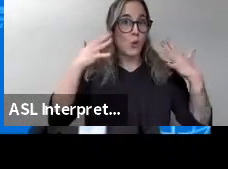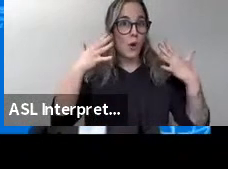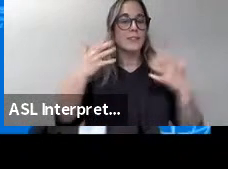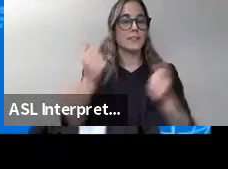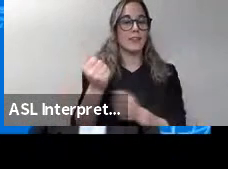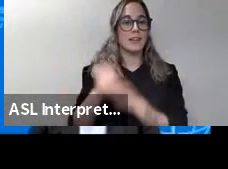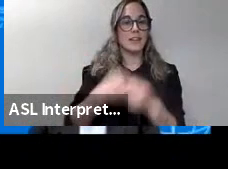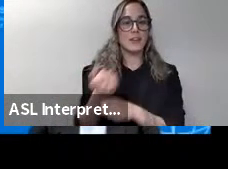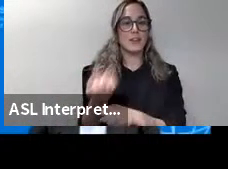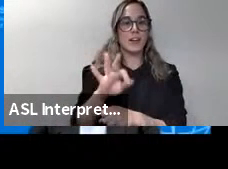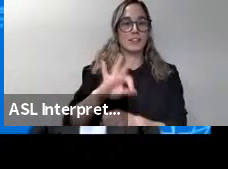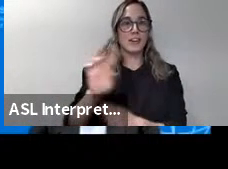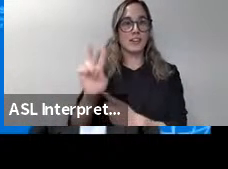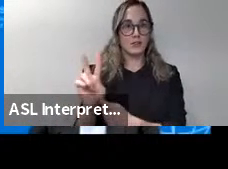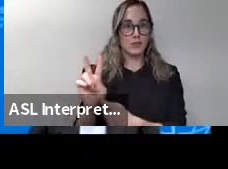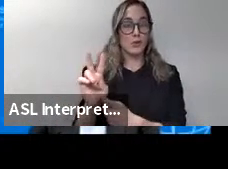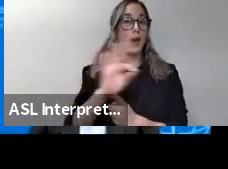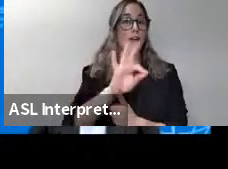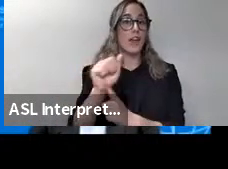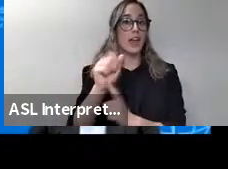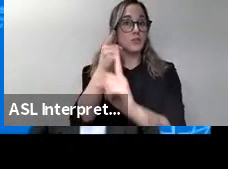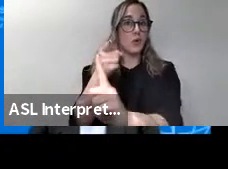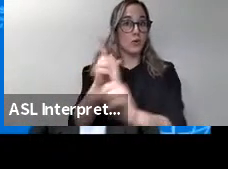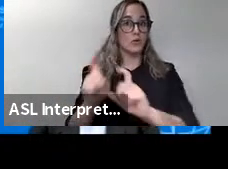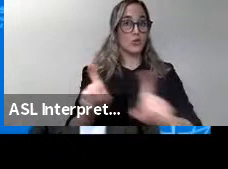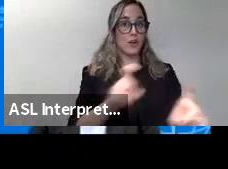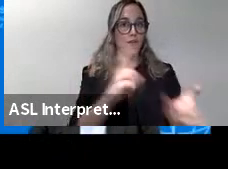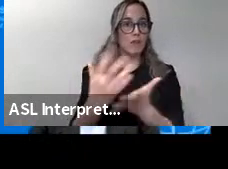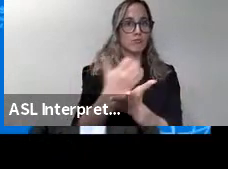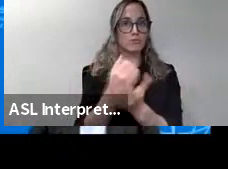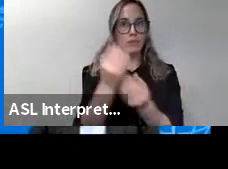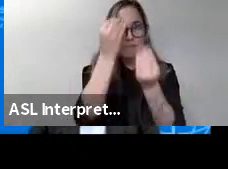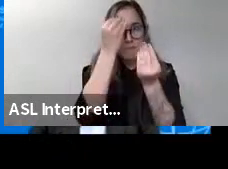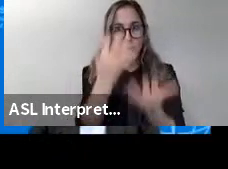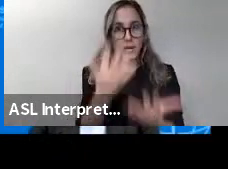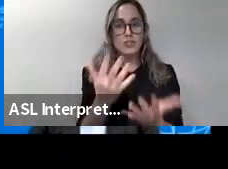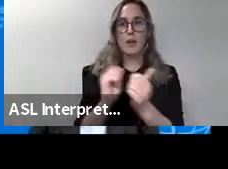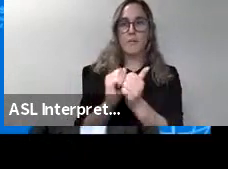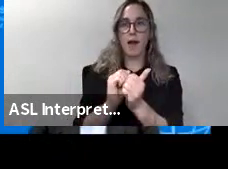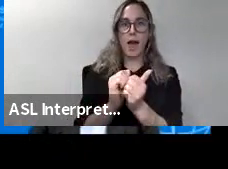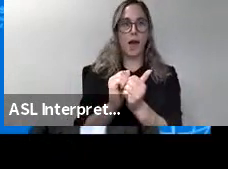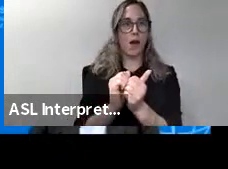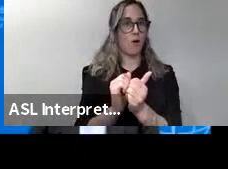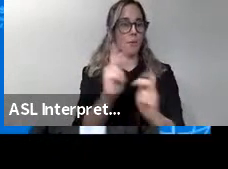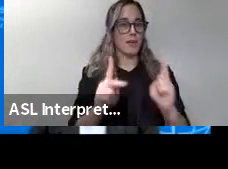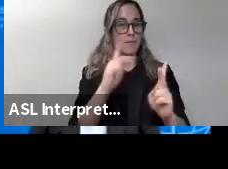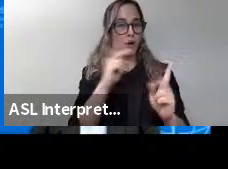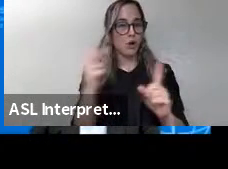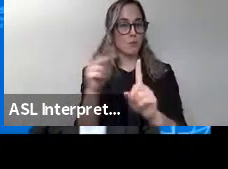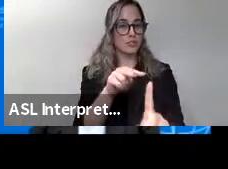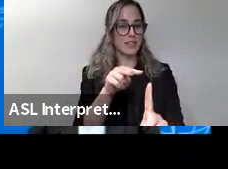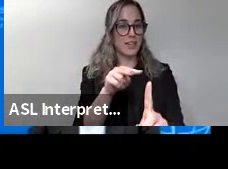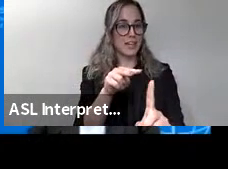FAA's goal for the survey was to obtain updated information about the way that people perceive aircraft noise.